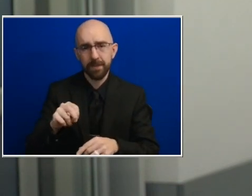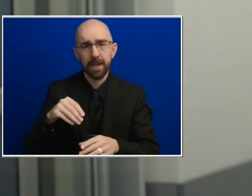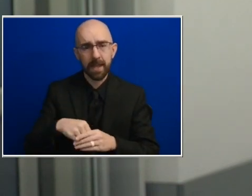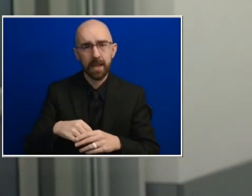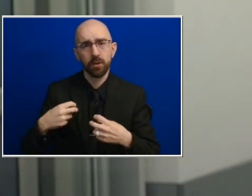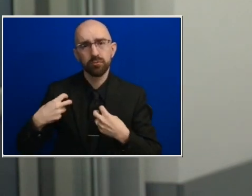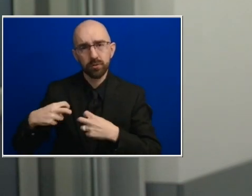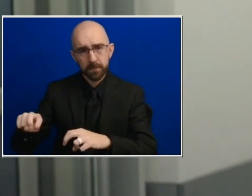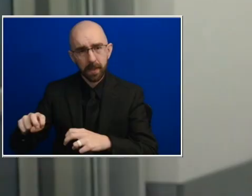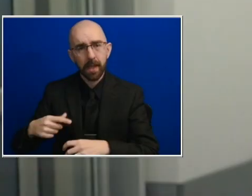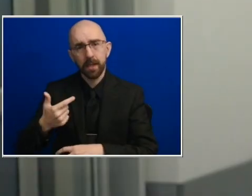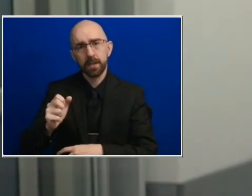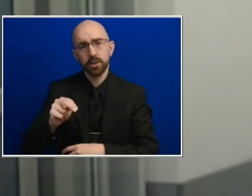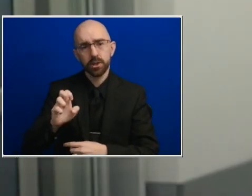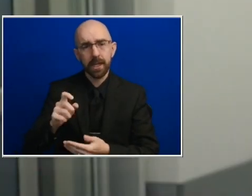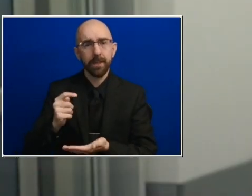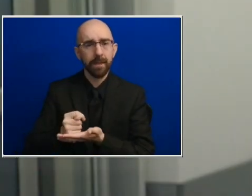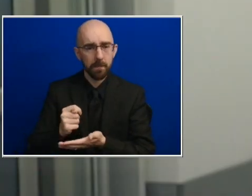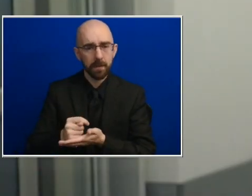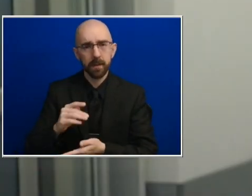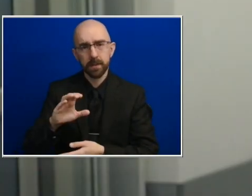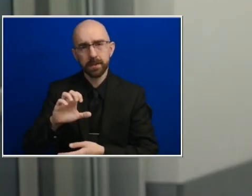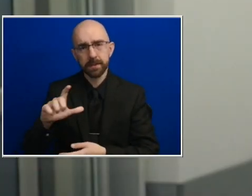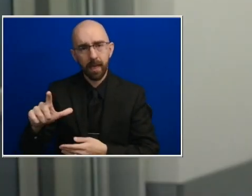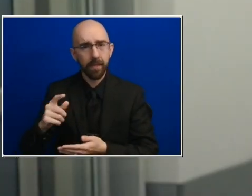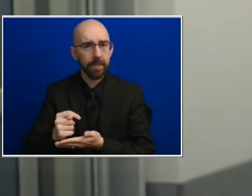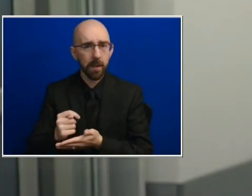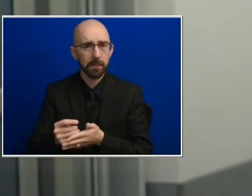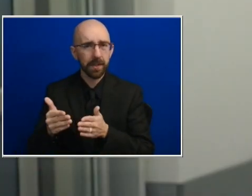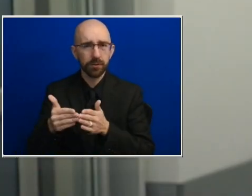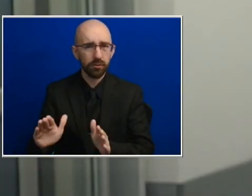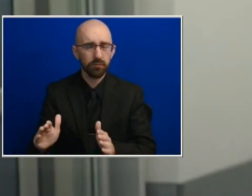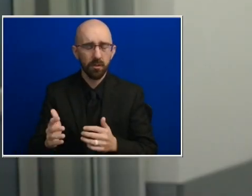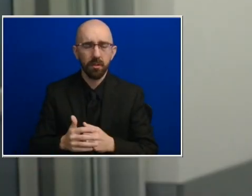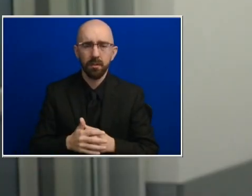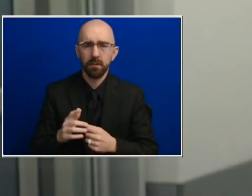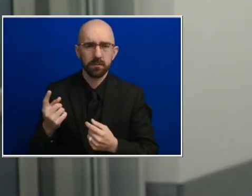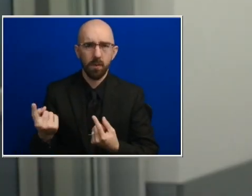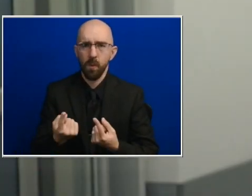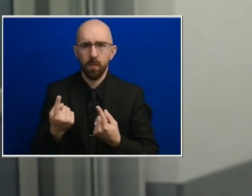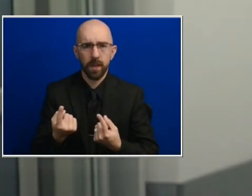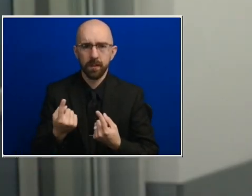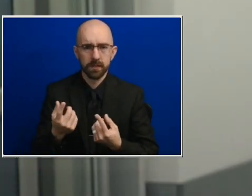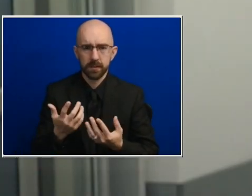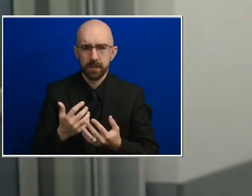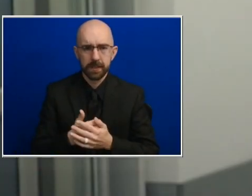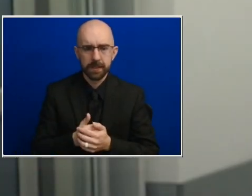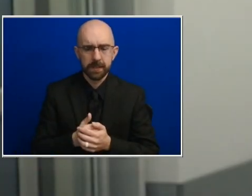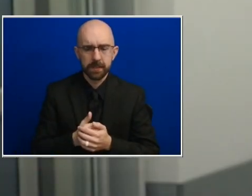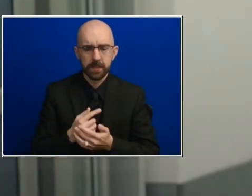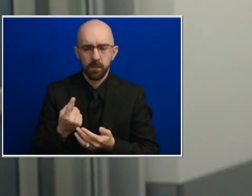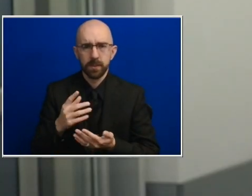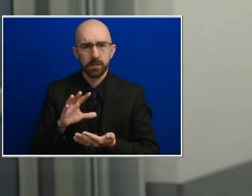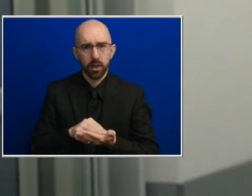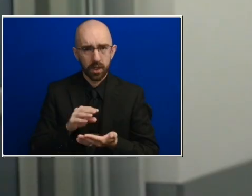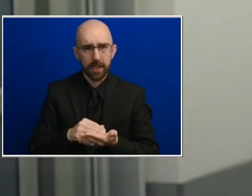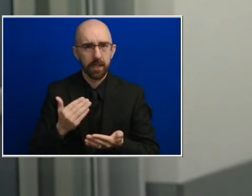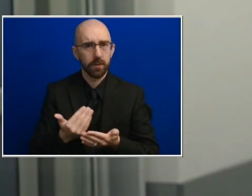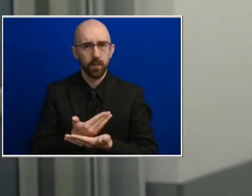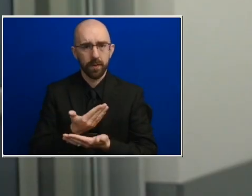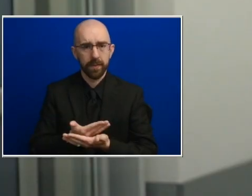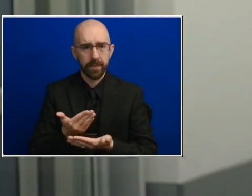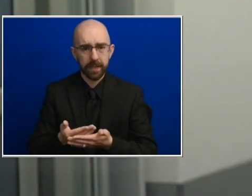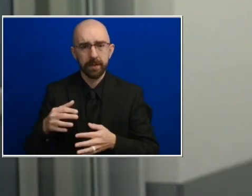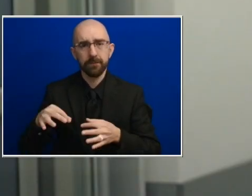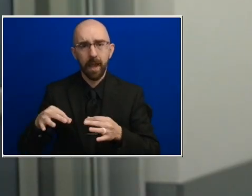gene therapy, within cellular therapy in general, we're just always learning new things and finding ways to do